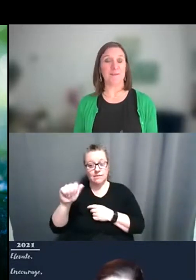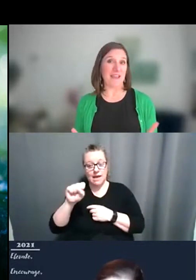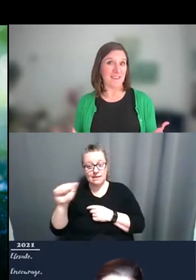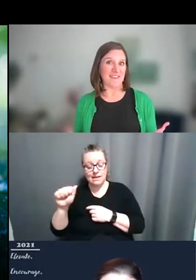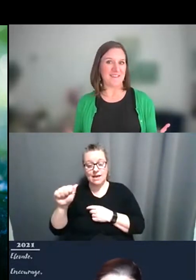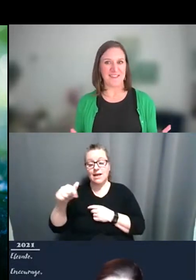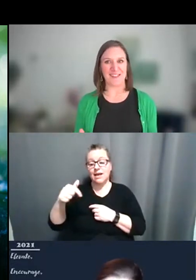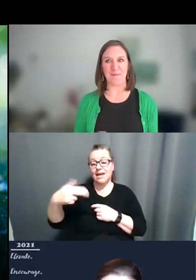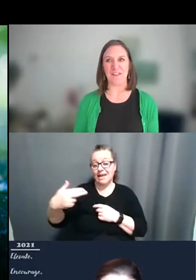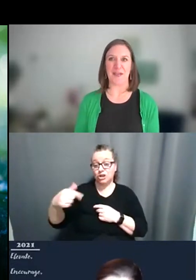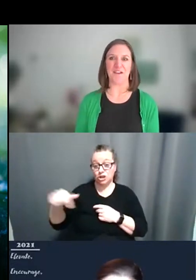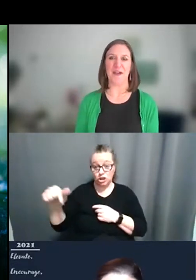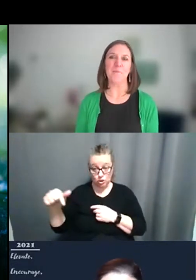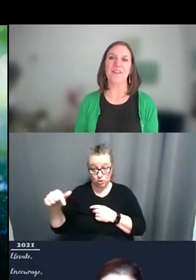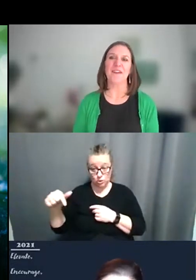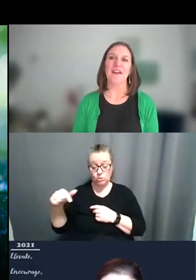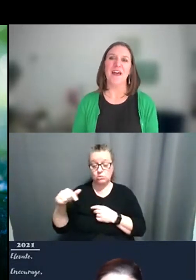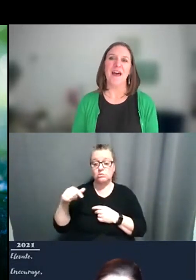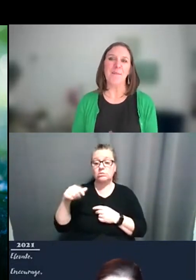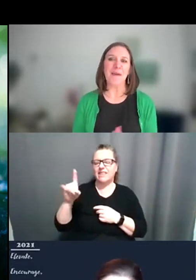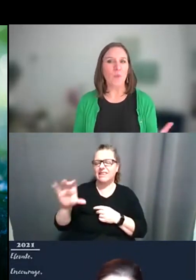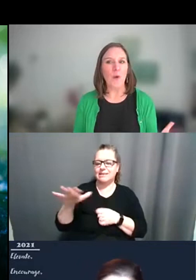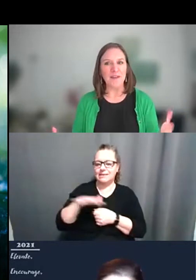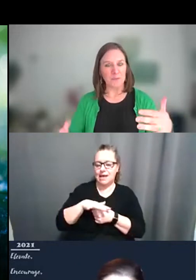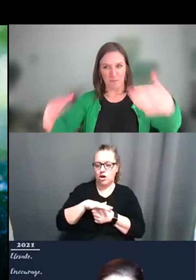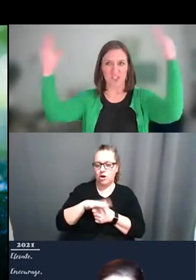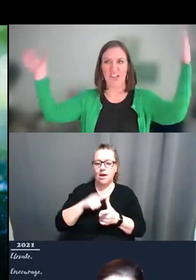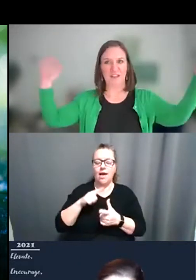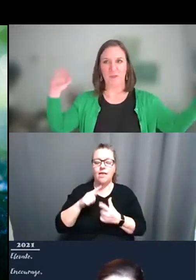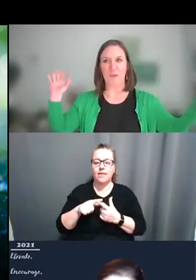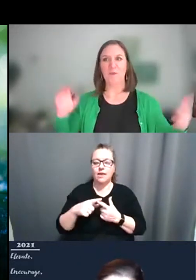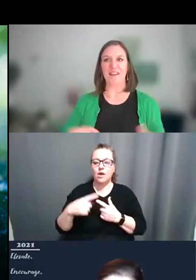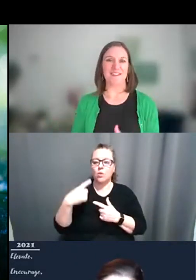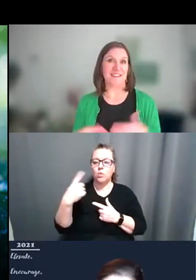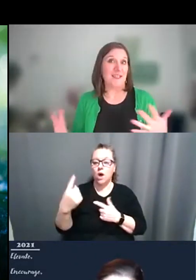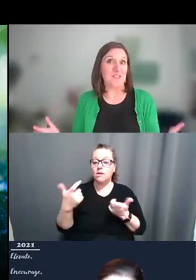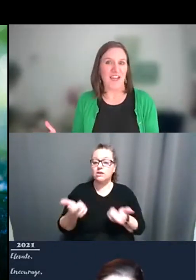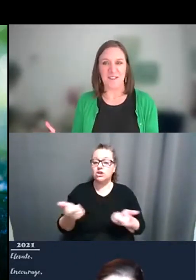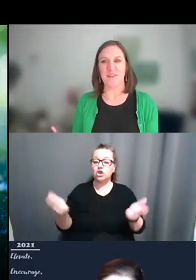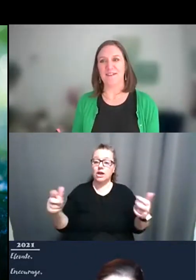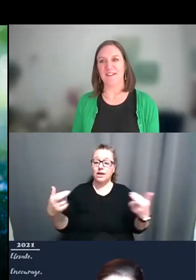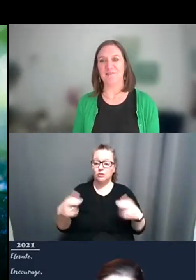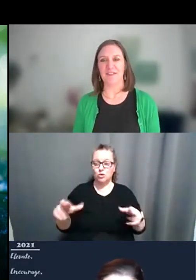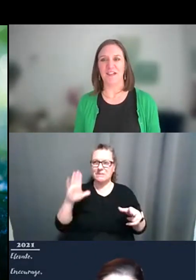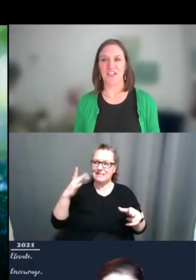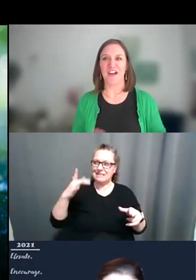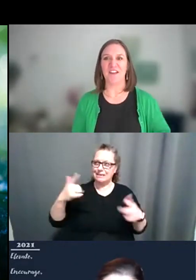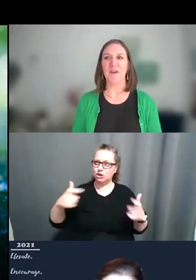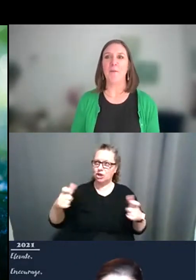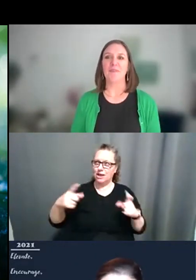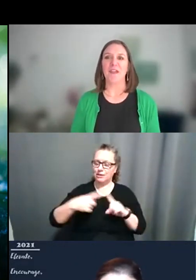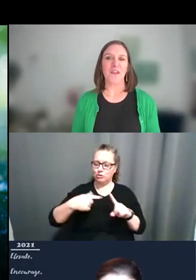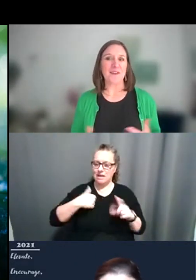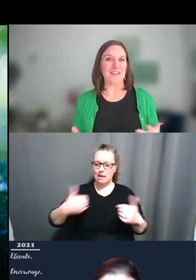HQ space in the DC metro area. And in one giant room, or at least it seemed giant to me as a young